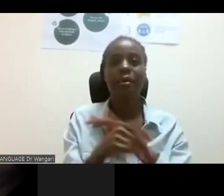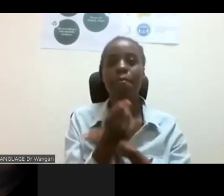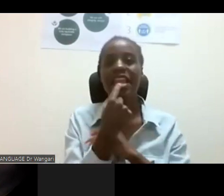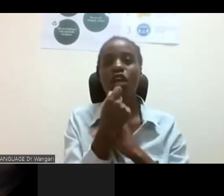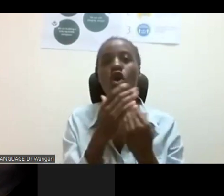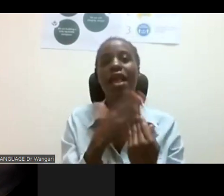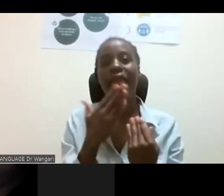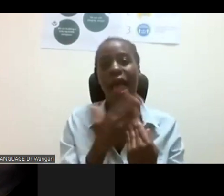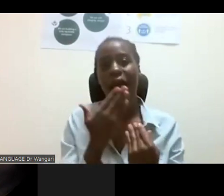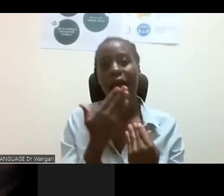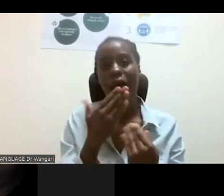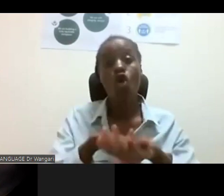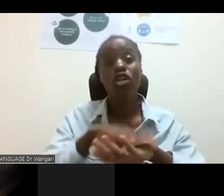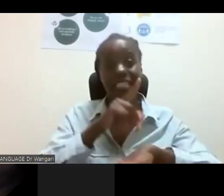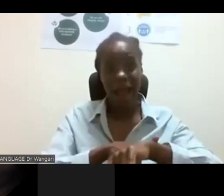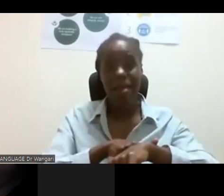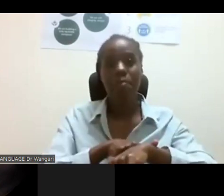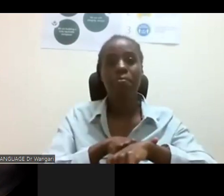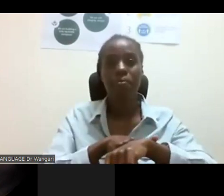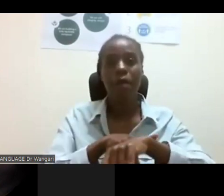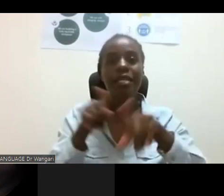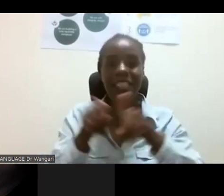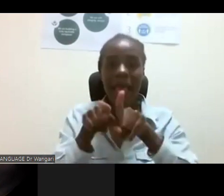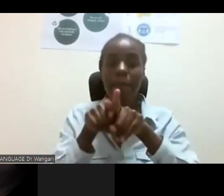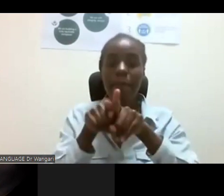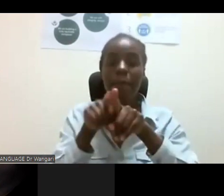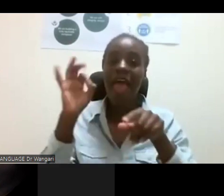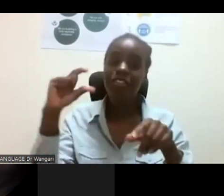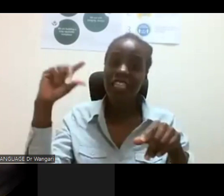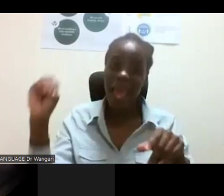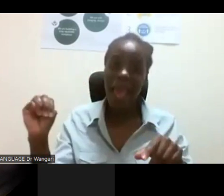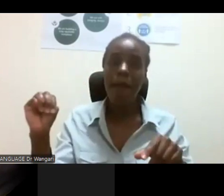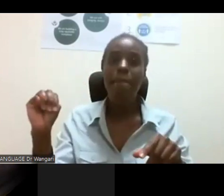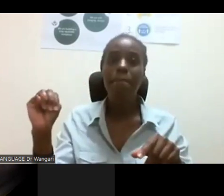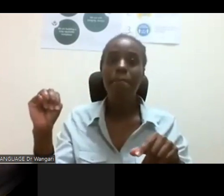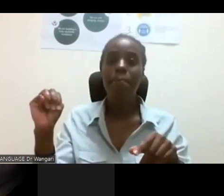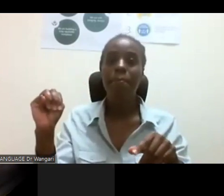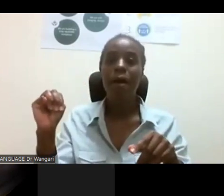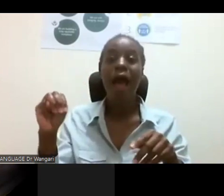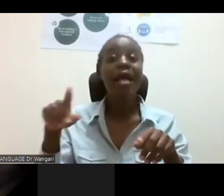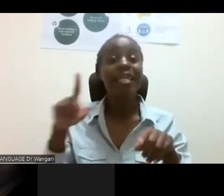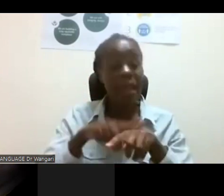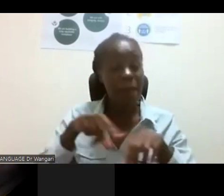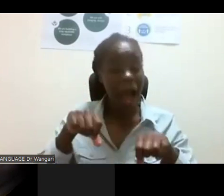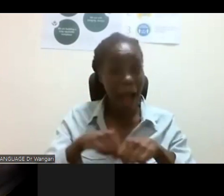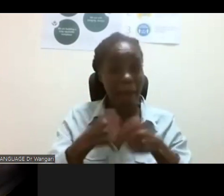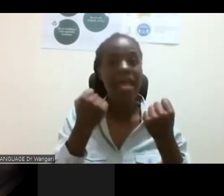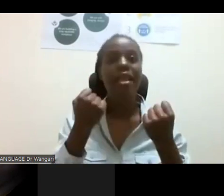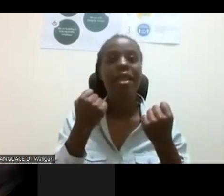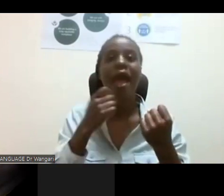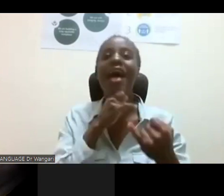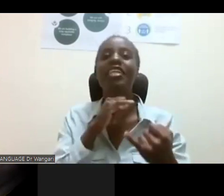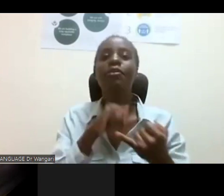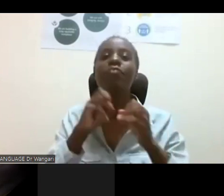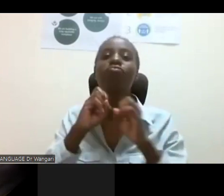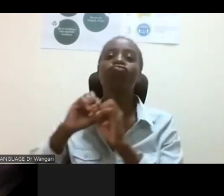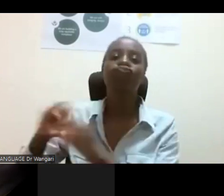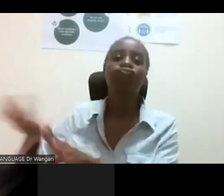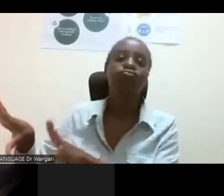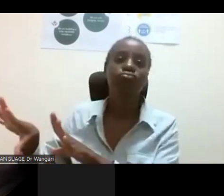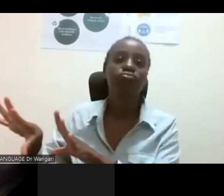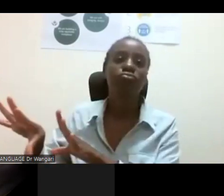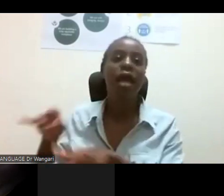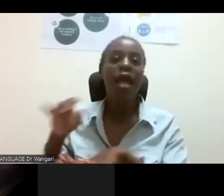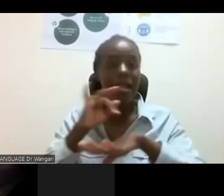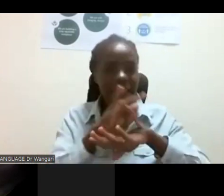girls and women end up being abandoned by multiple partners. The shame and the